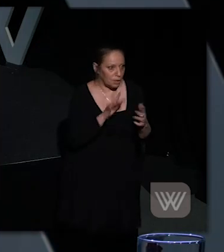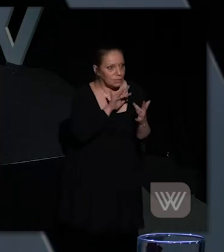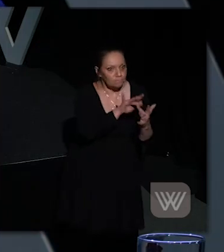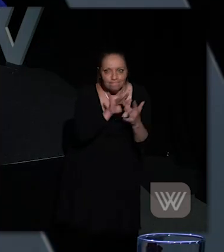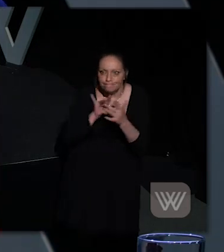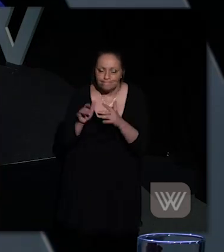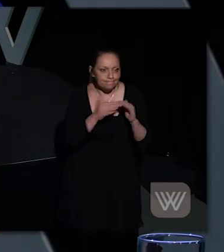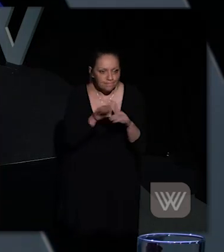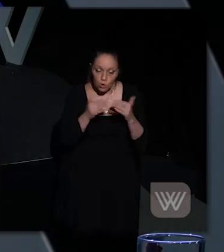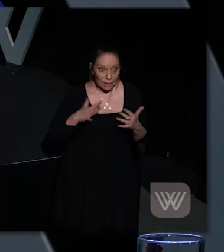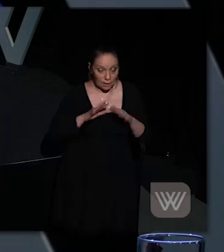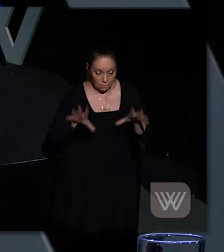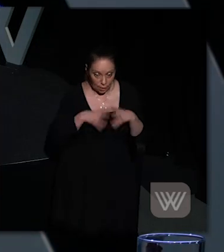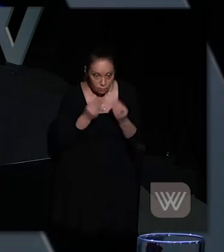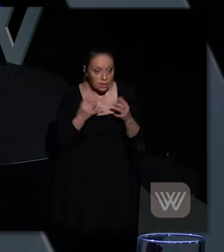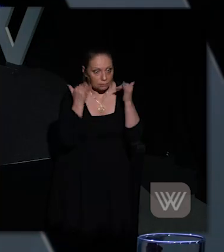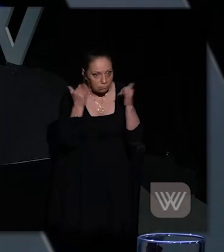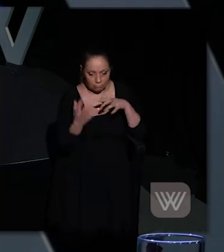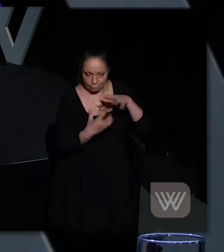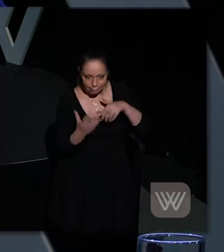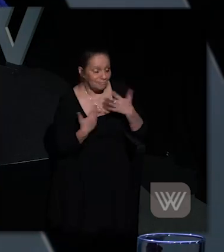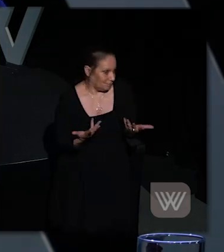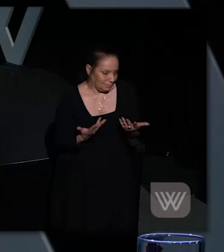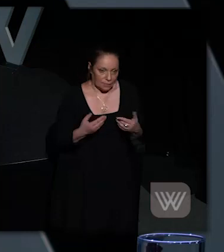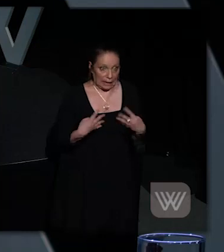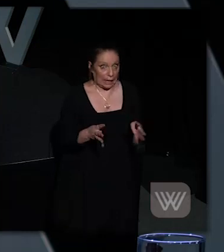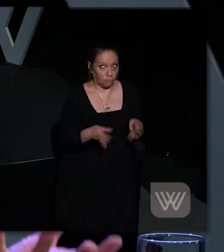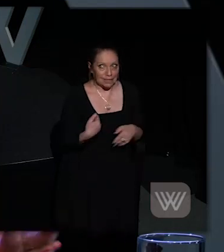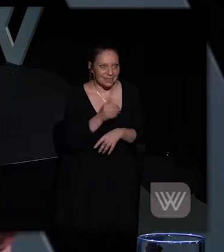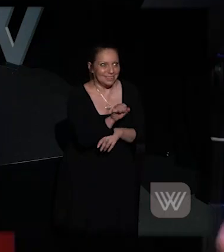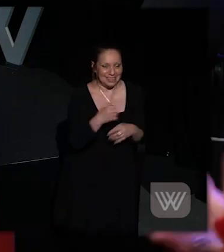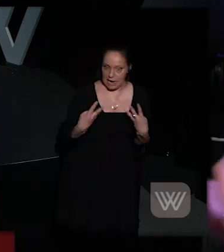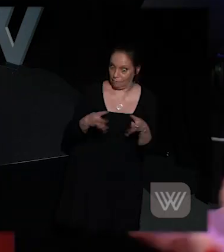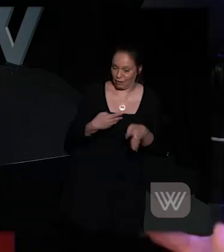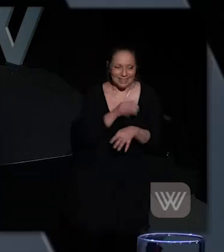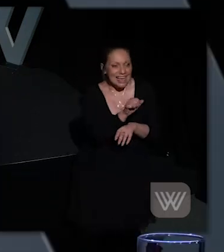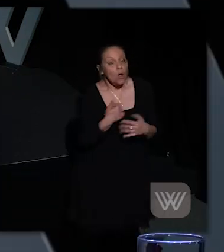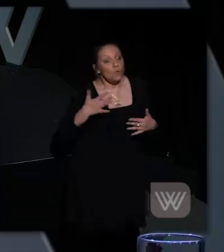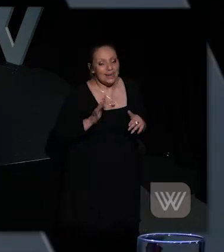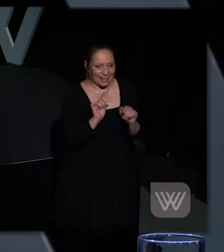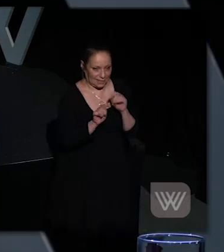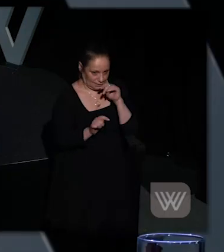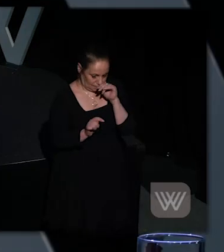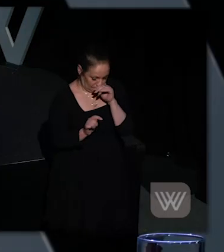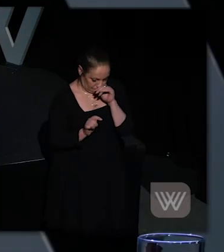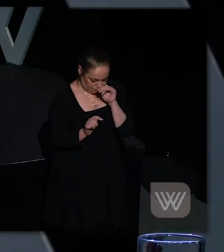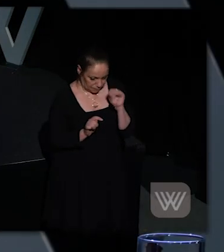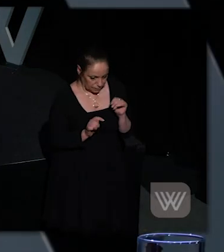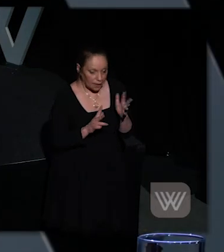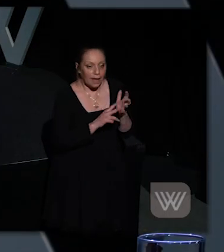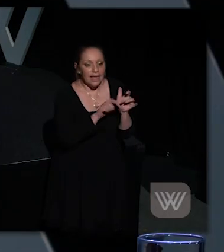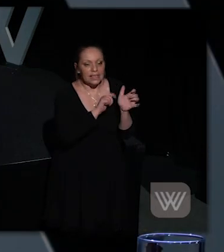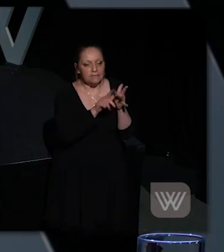need it... for everything, socialising, all those things. Netflix. Netflix. We need it. So it's